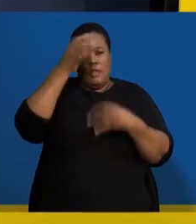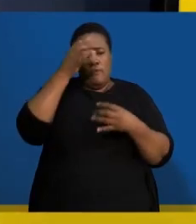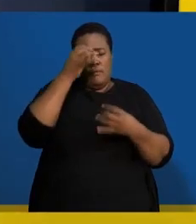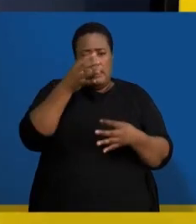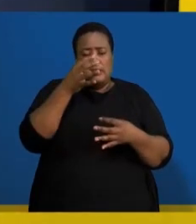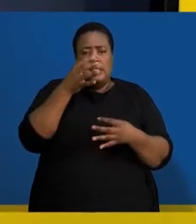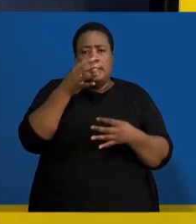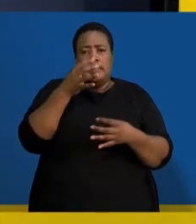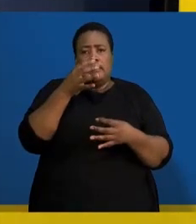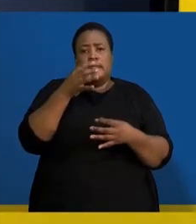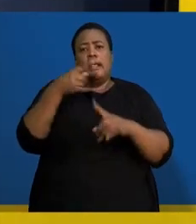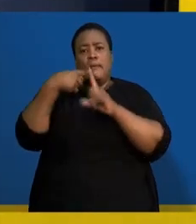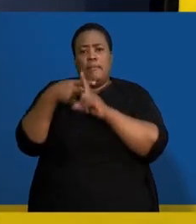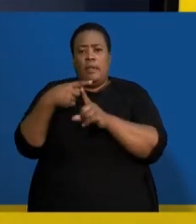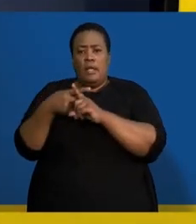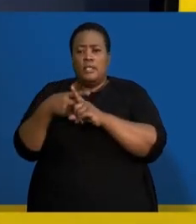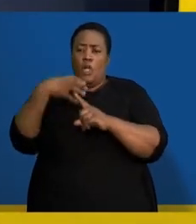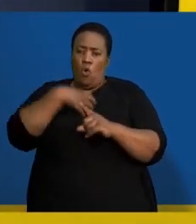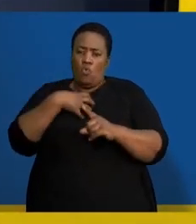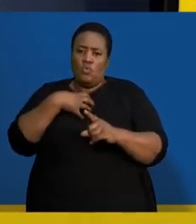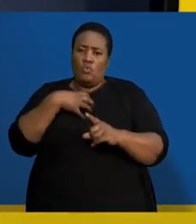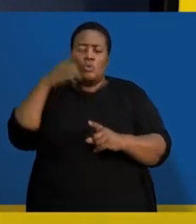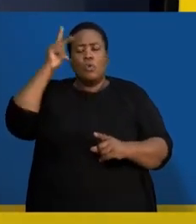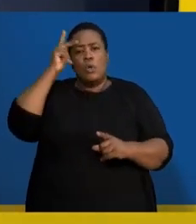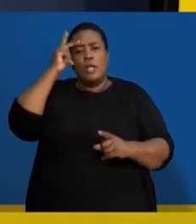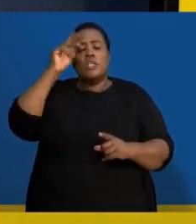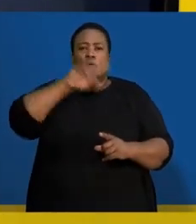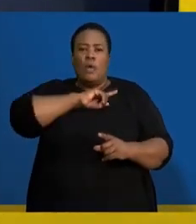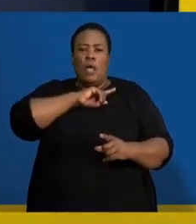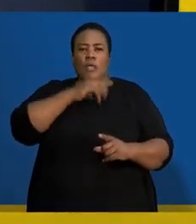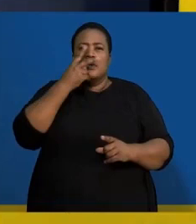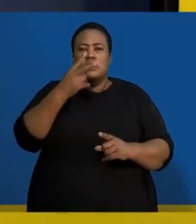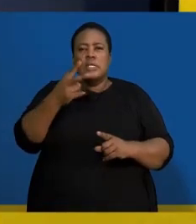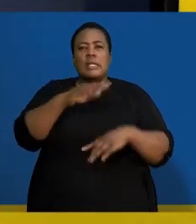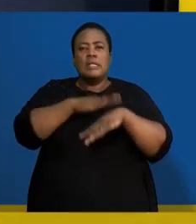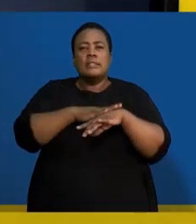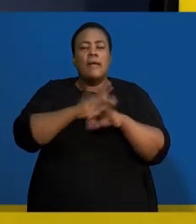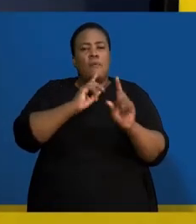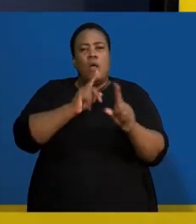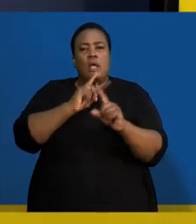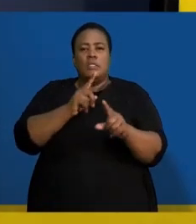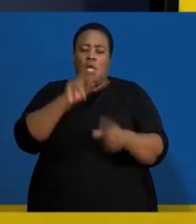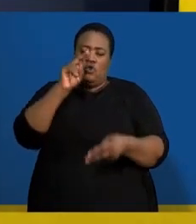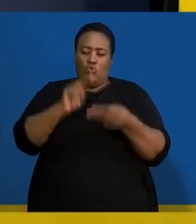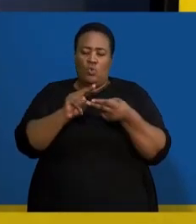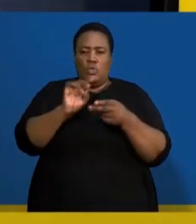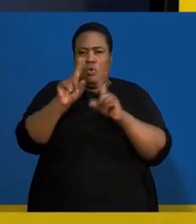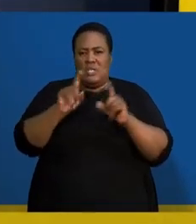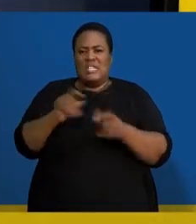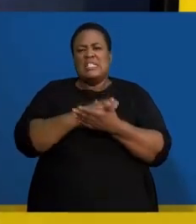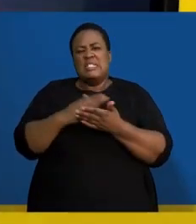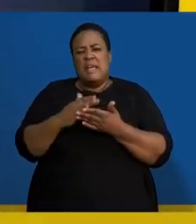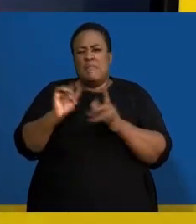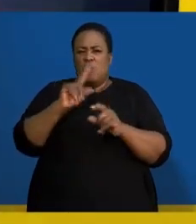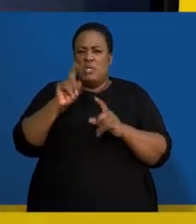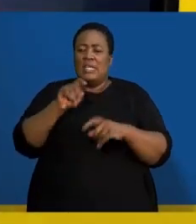in the sources plus your own knowledge. Because you saw when we were answering the short questions that there were some questions that